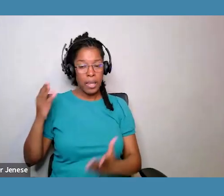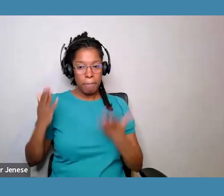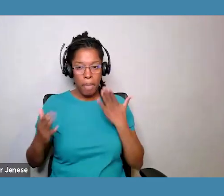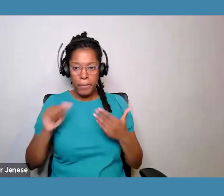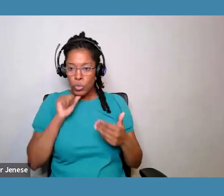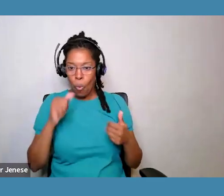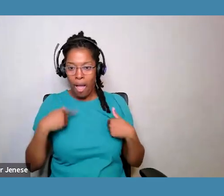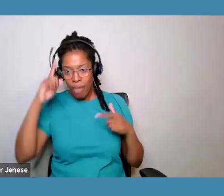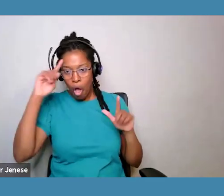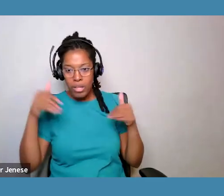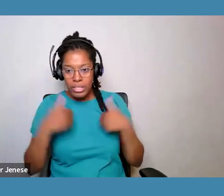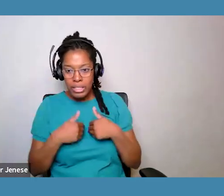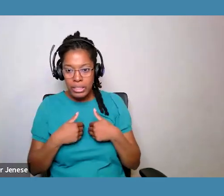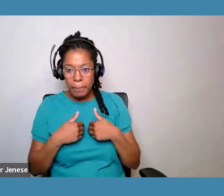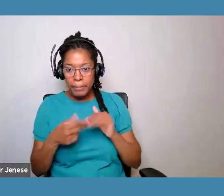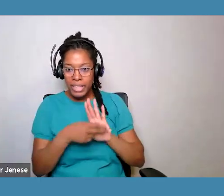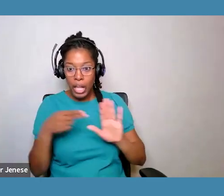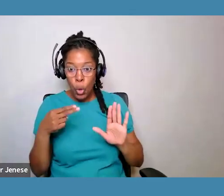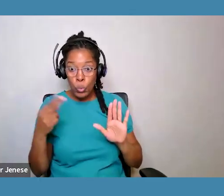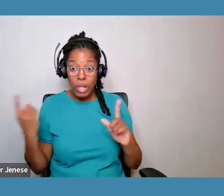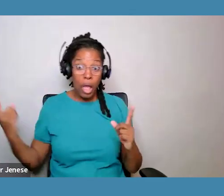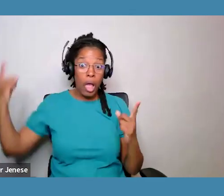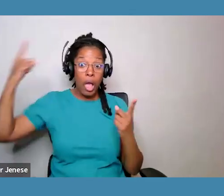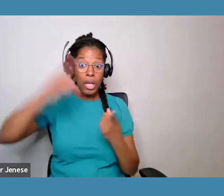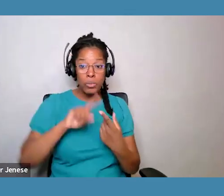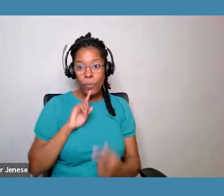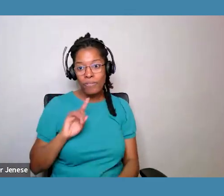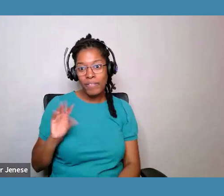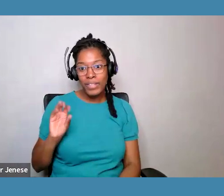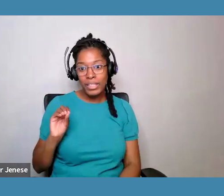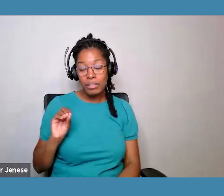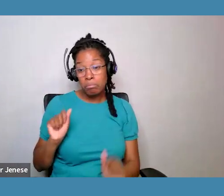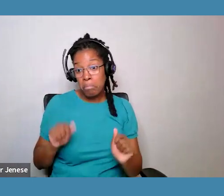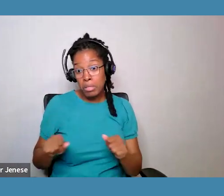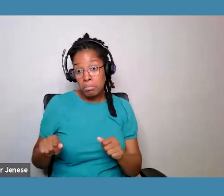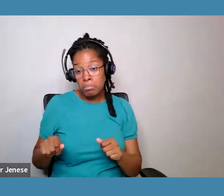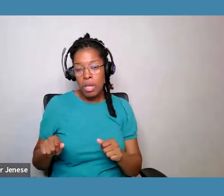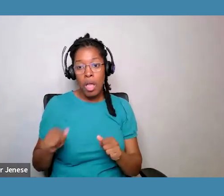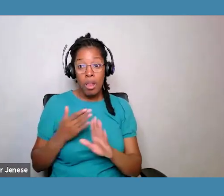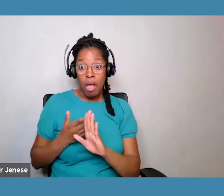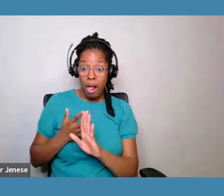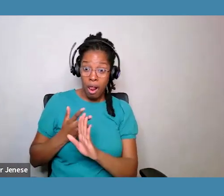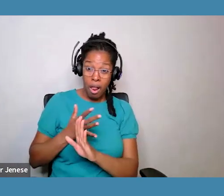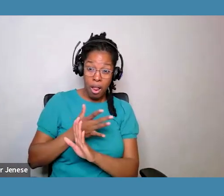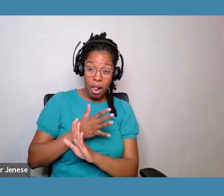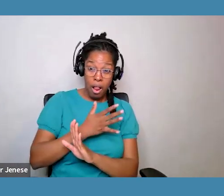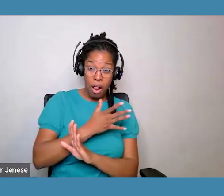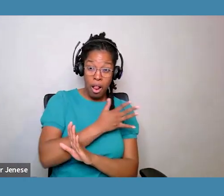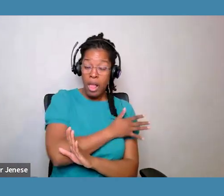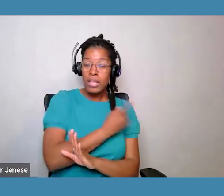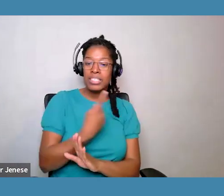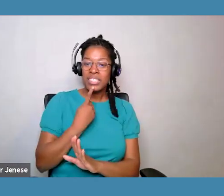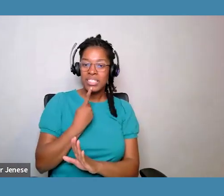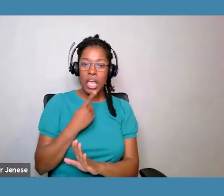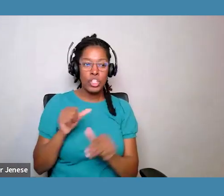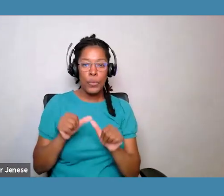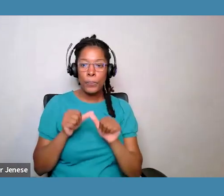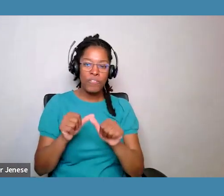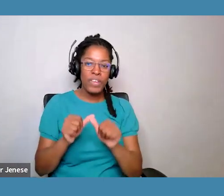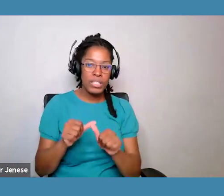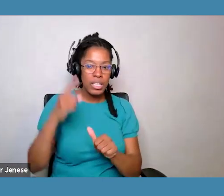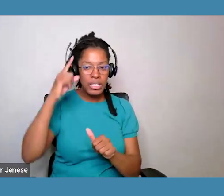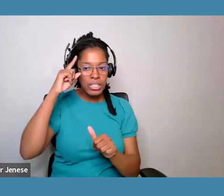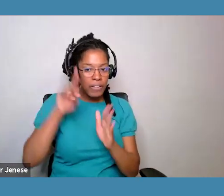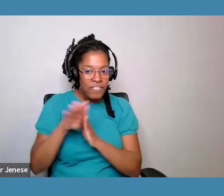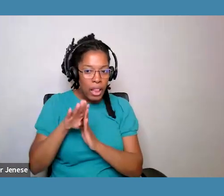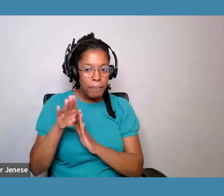autism diagnosis until, they were 50. And all before that, all their records say pervasive developmental disorder. Do